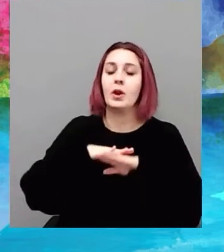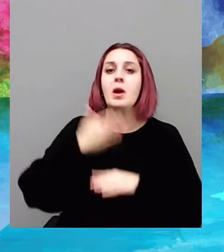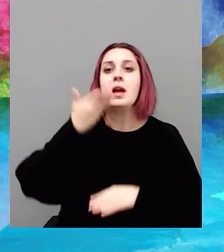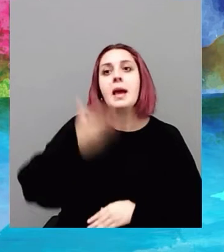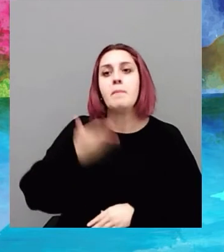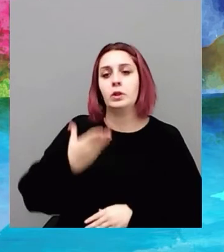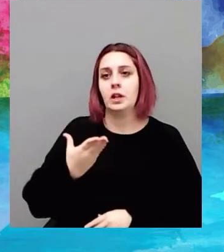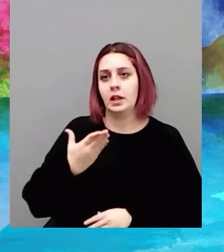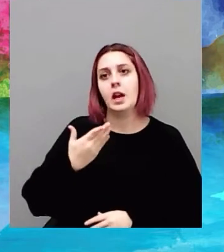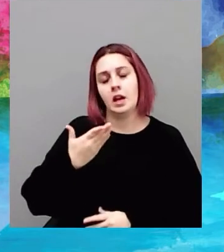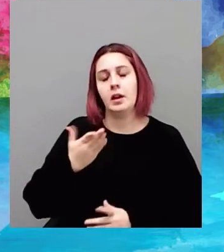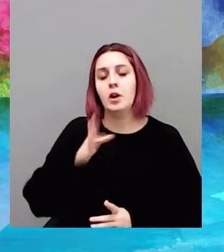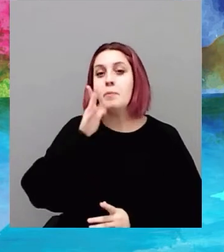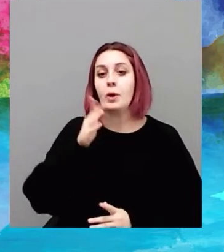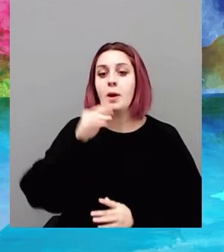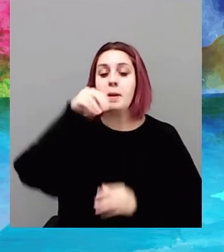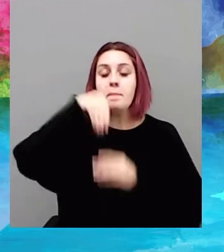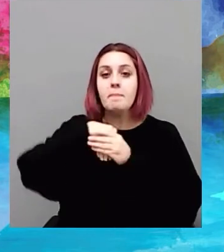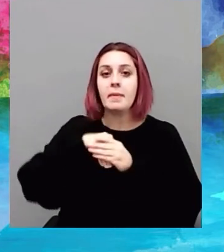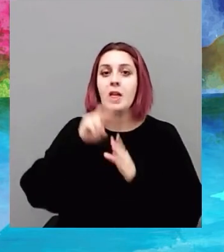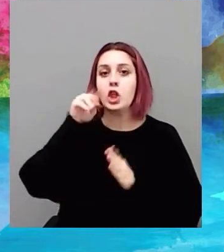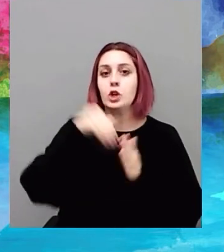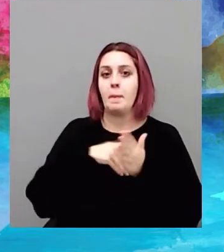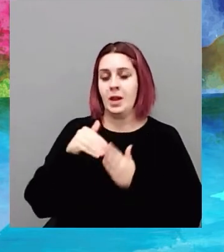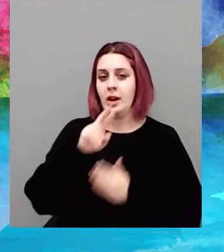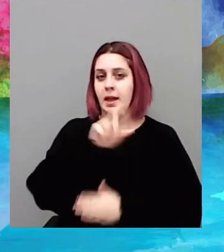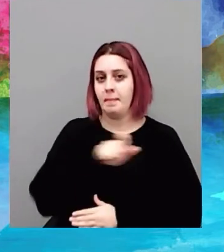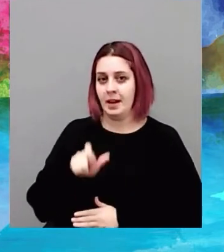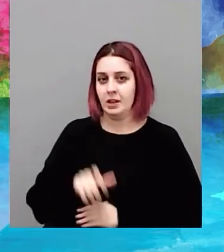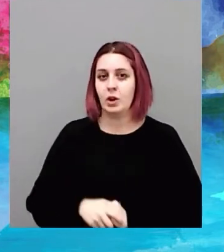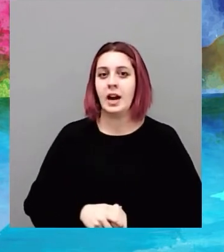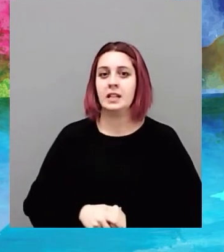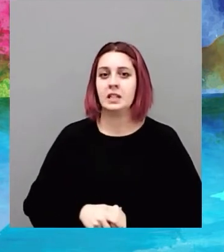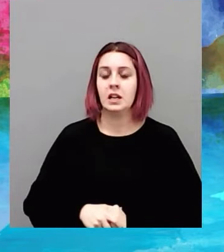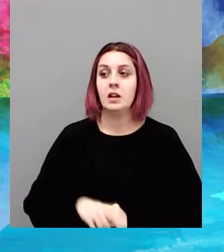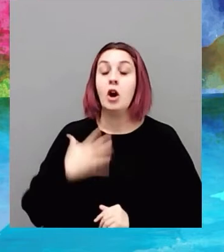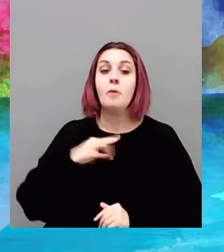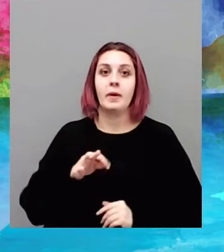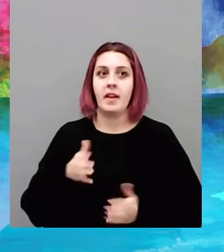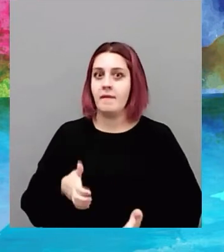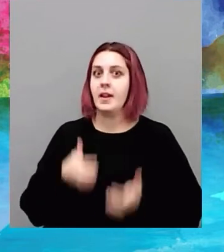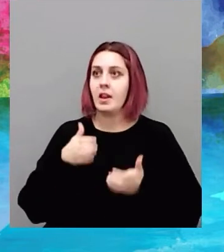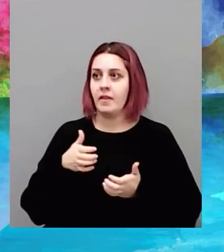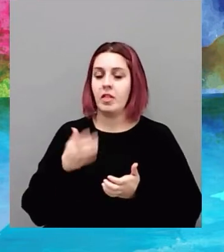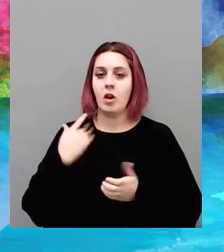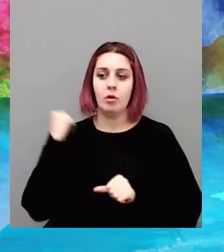very large city, more than 2 million inhabitants, and the city attracts a lot of